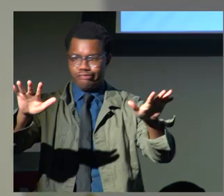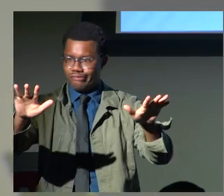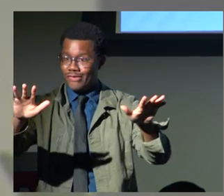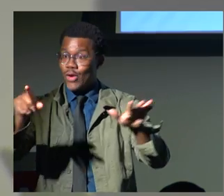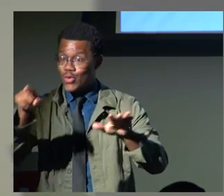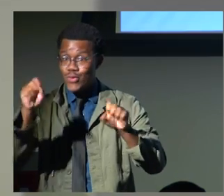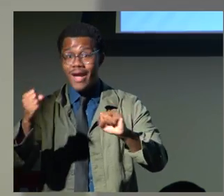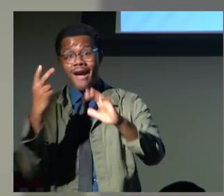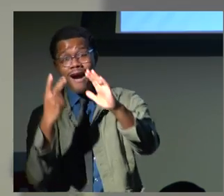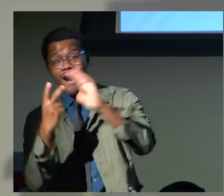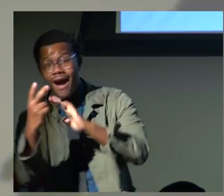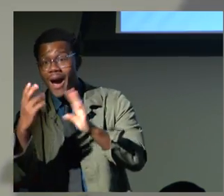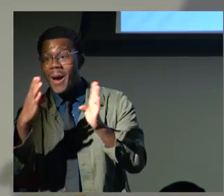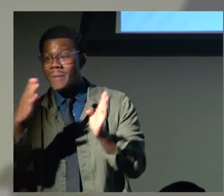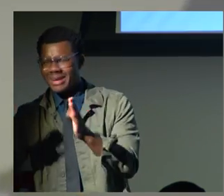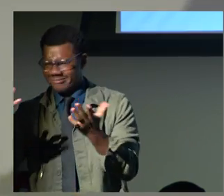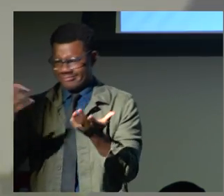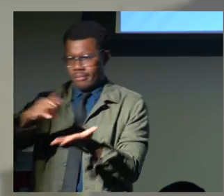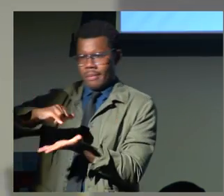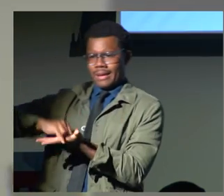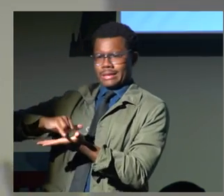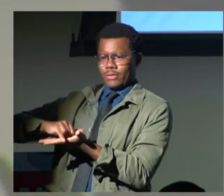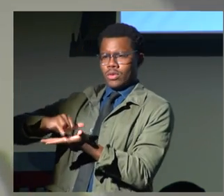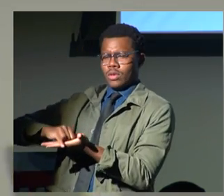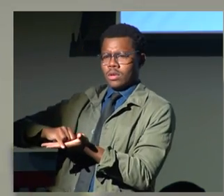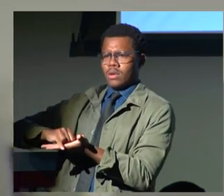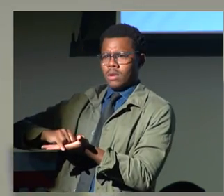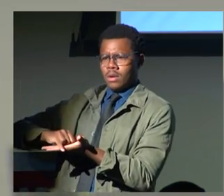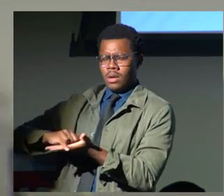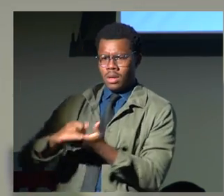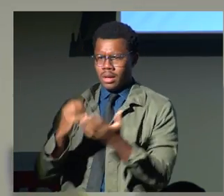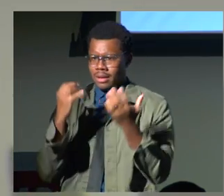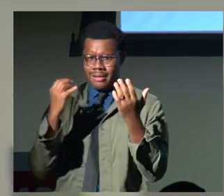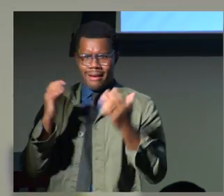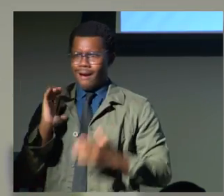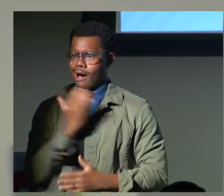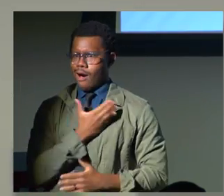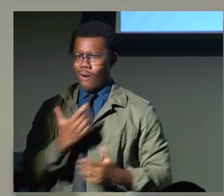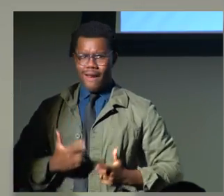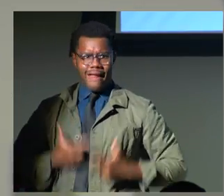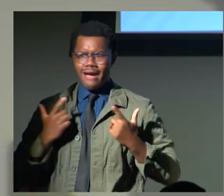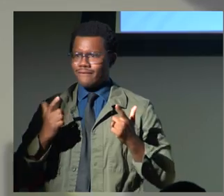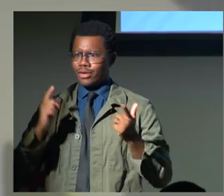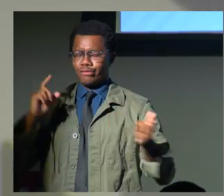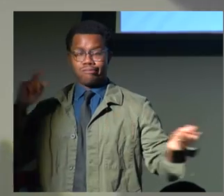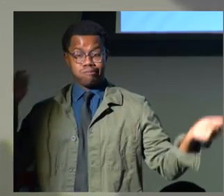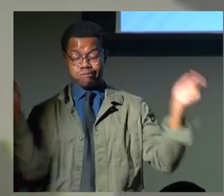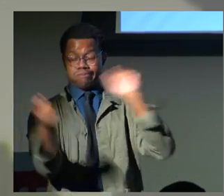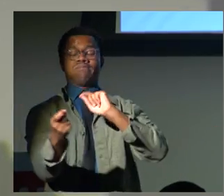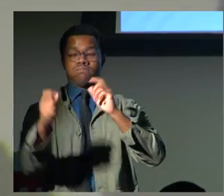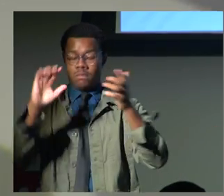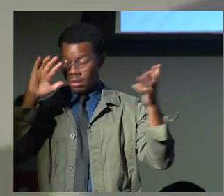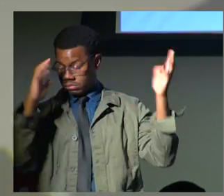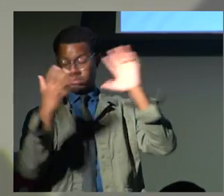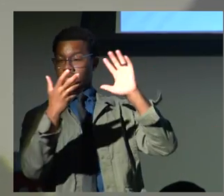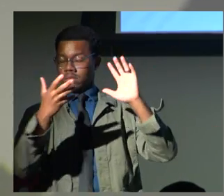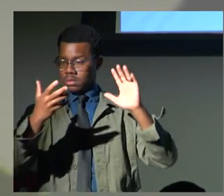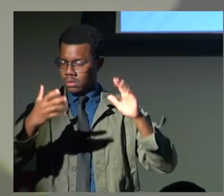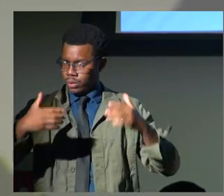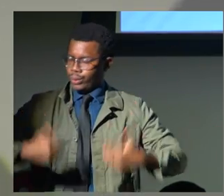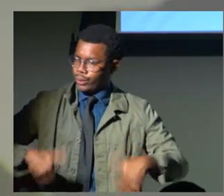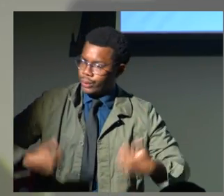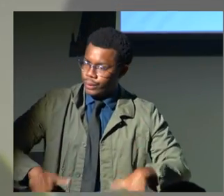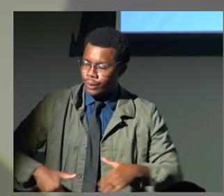of a pandemic. And it turned everybody's life upside down in some way, shape, or form. It even challenged